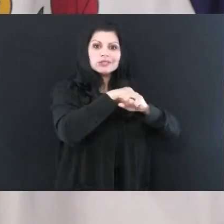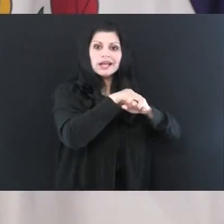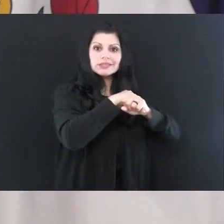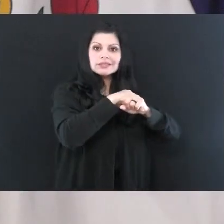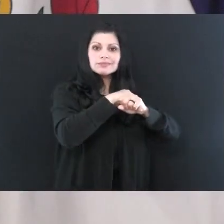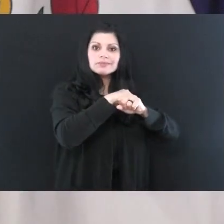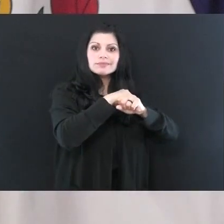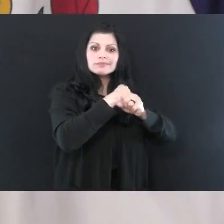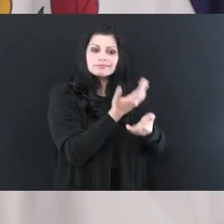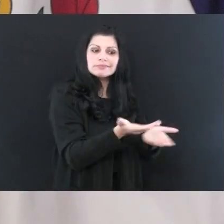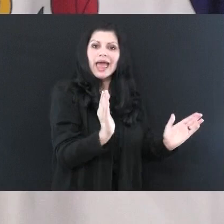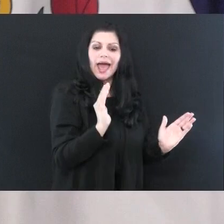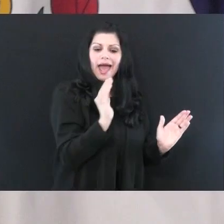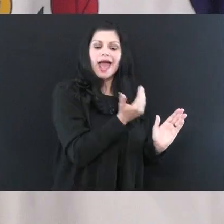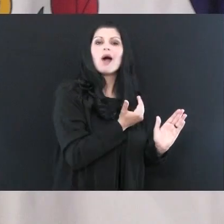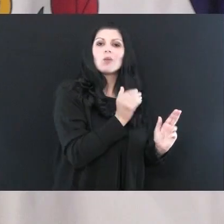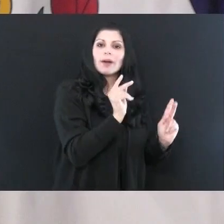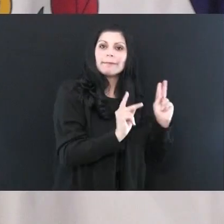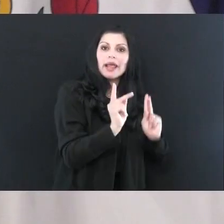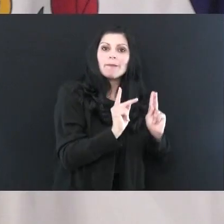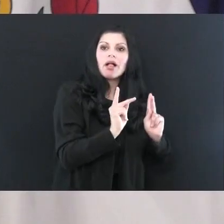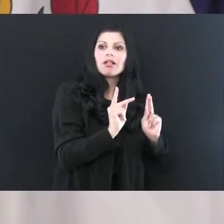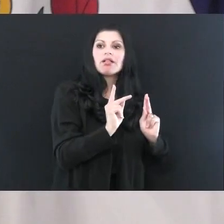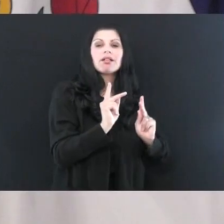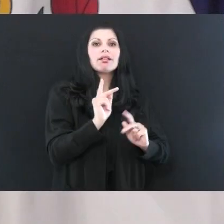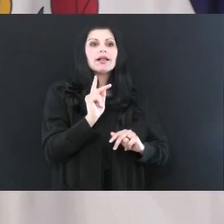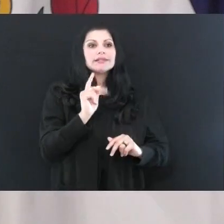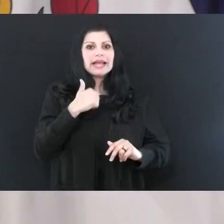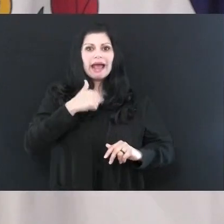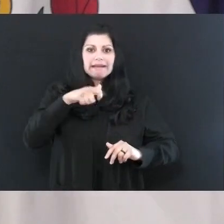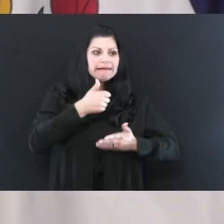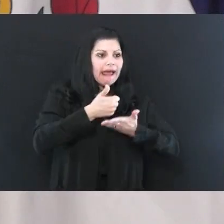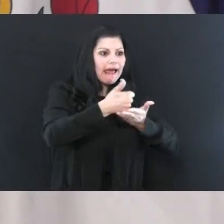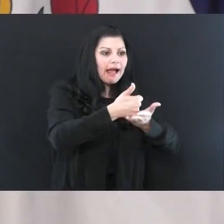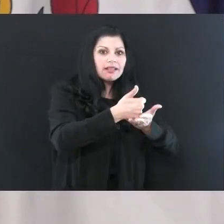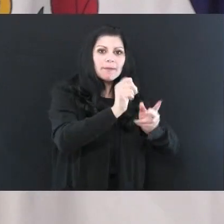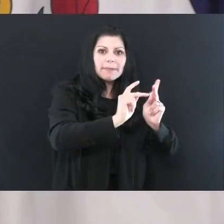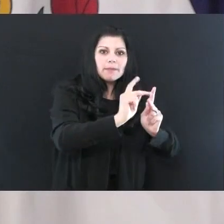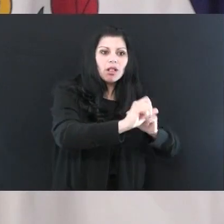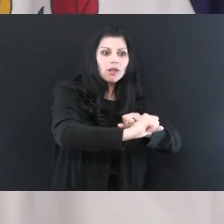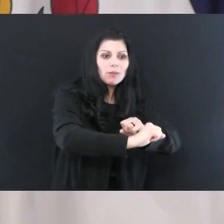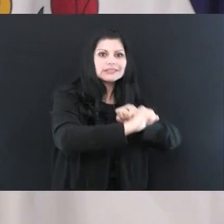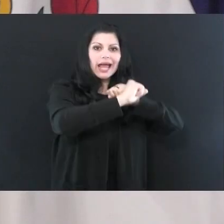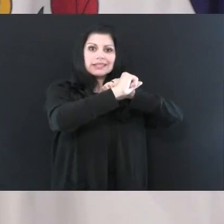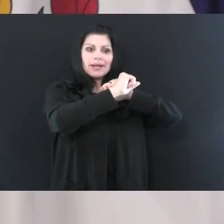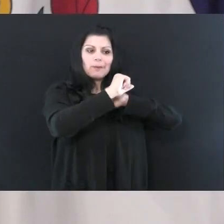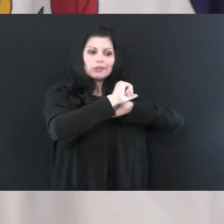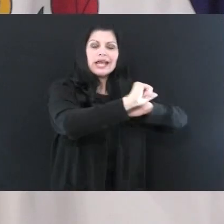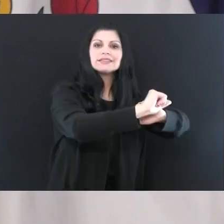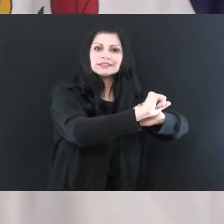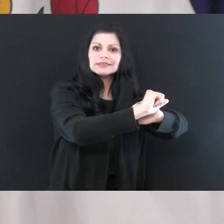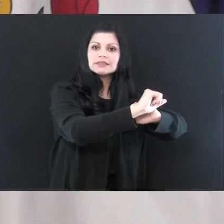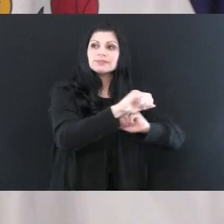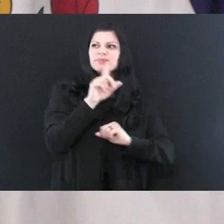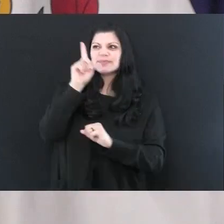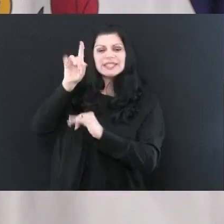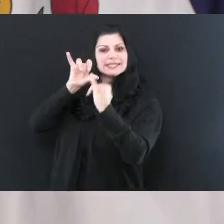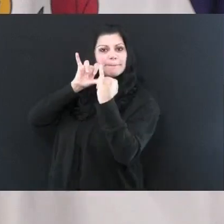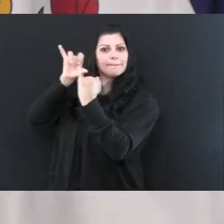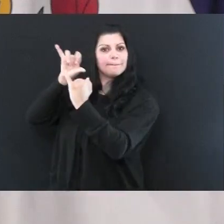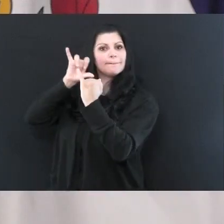every way to help our people to protect me as your governor, but at the same time, I think in his